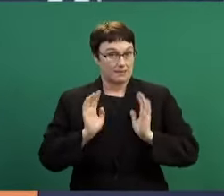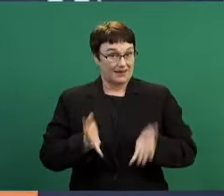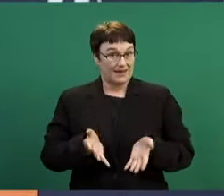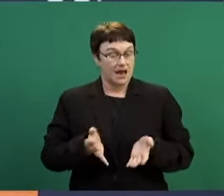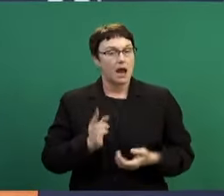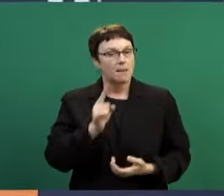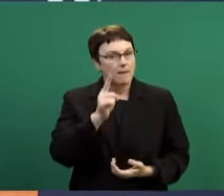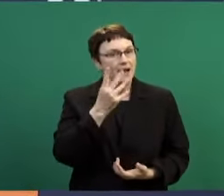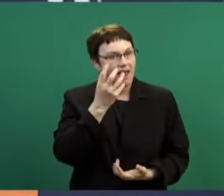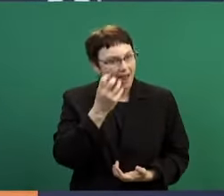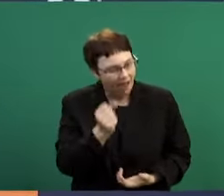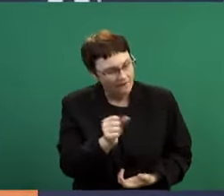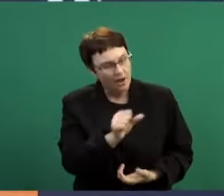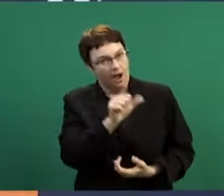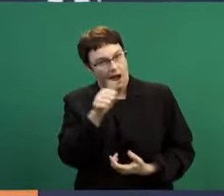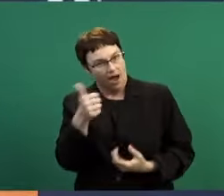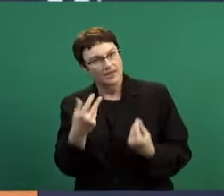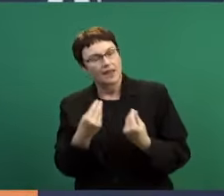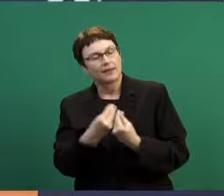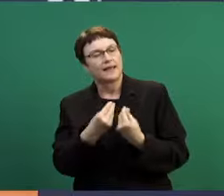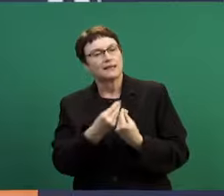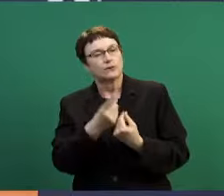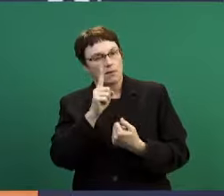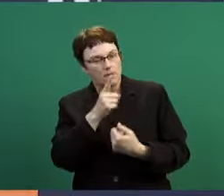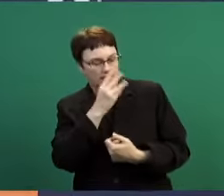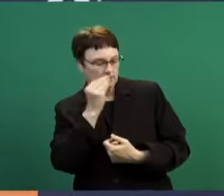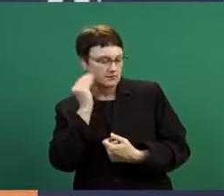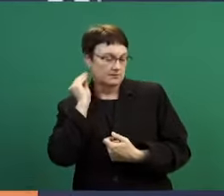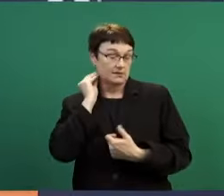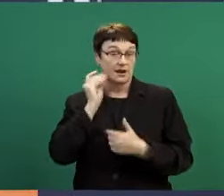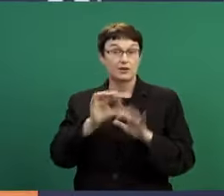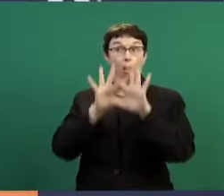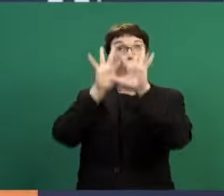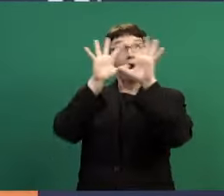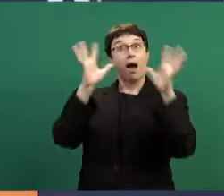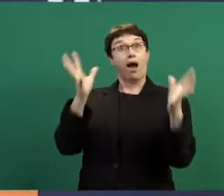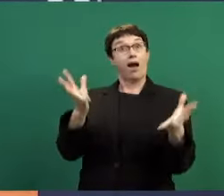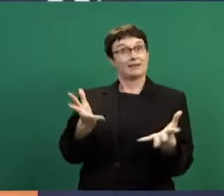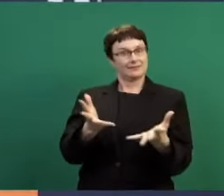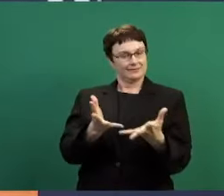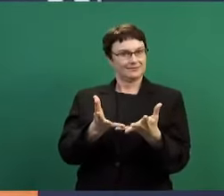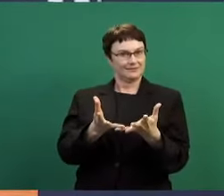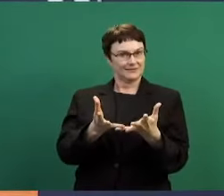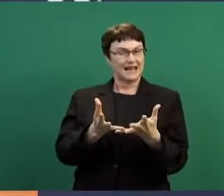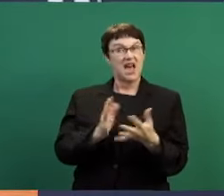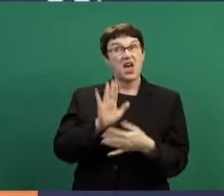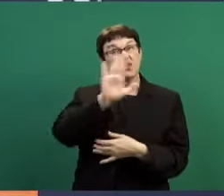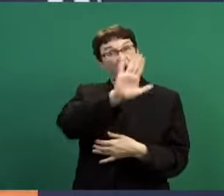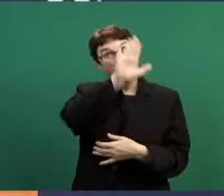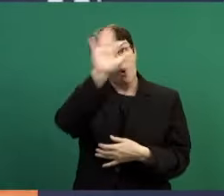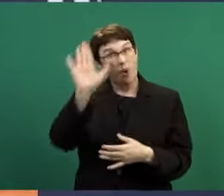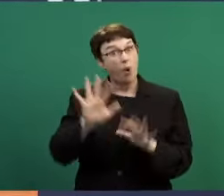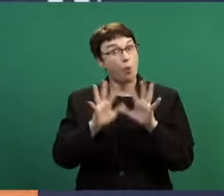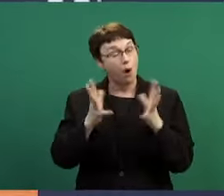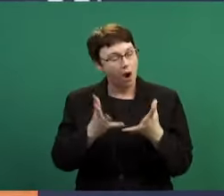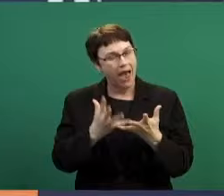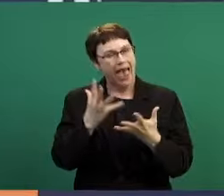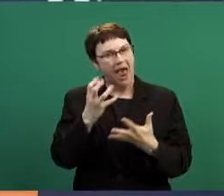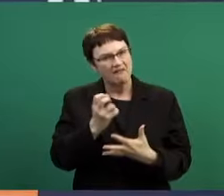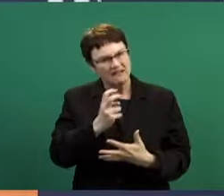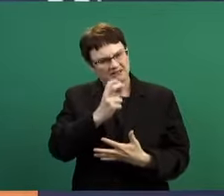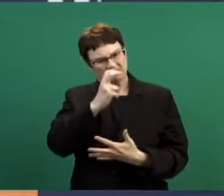you consider. Because global financial conditions are tight and could